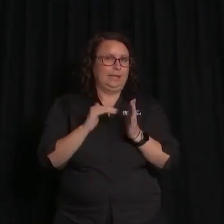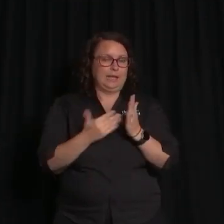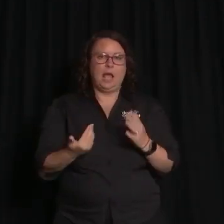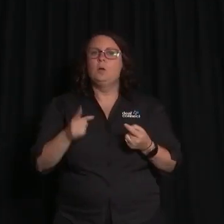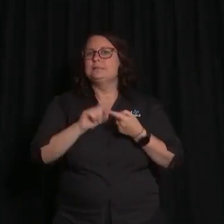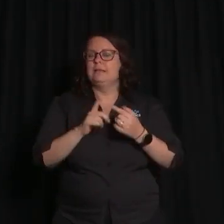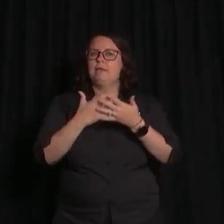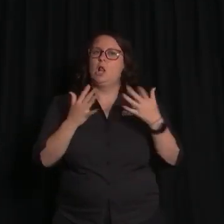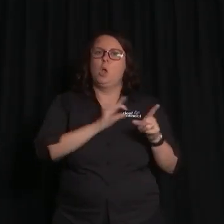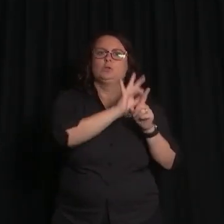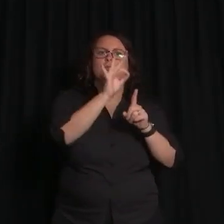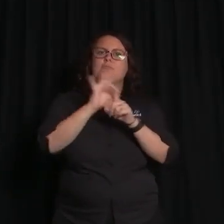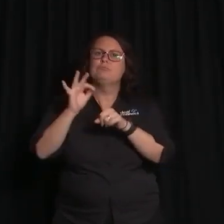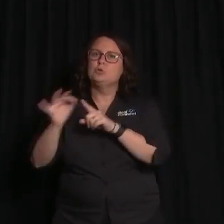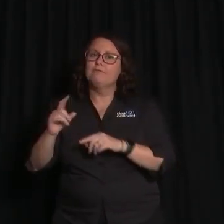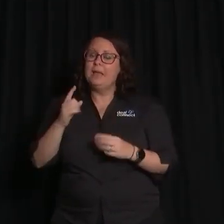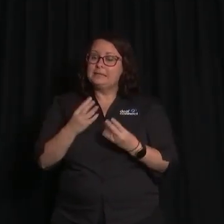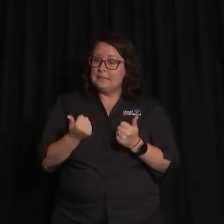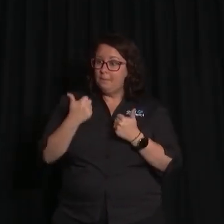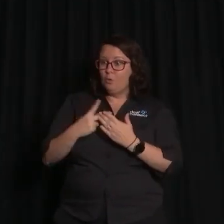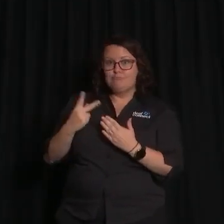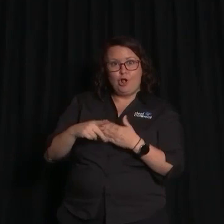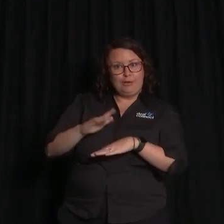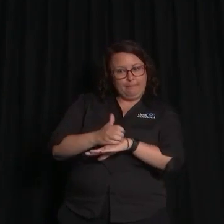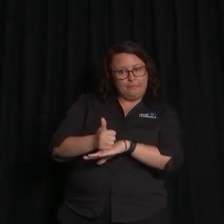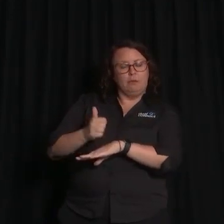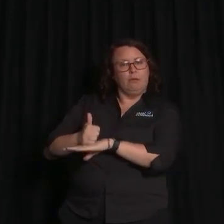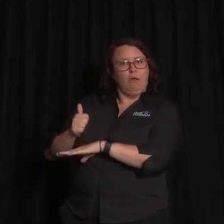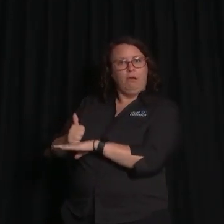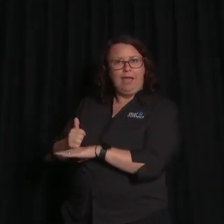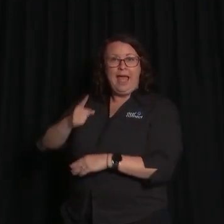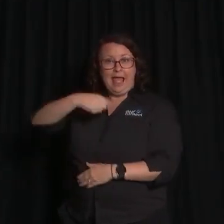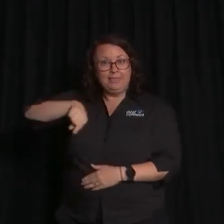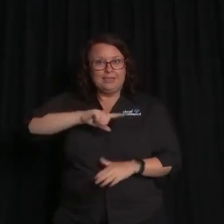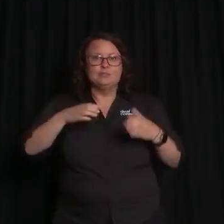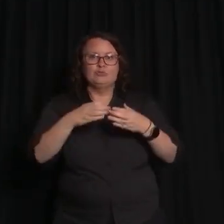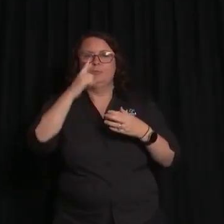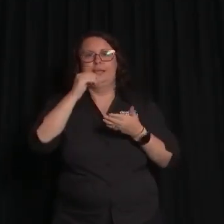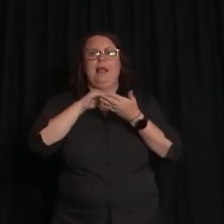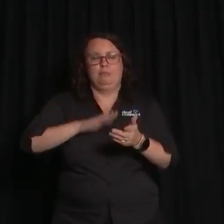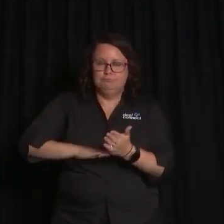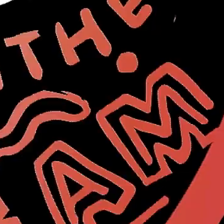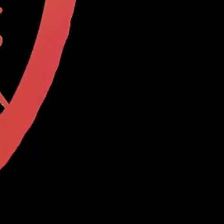way to go, but there are glimmers of hope, and I know that this room has capacity to support that. Thanks.